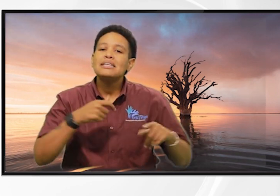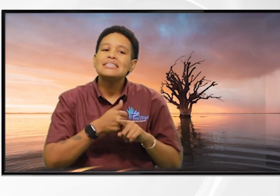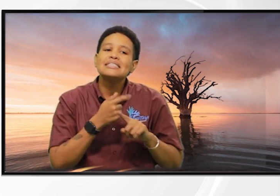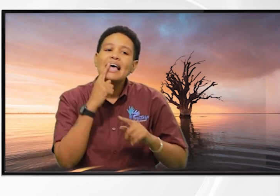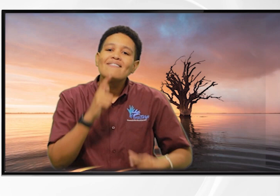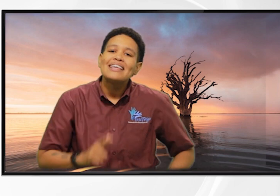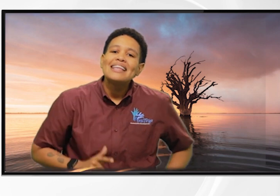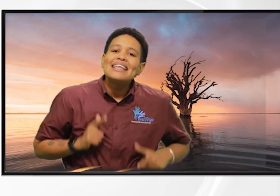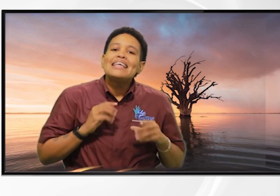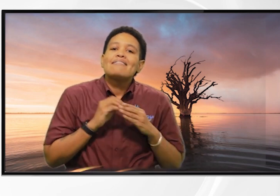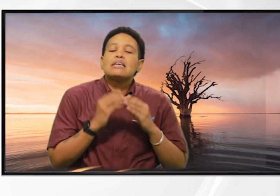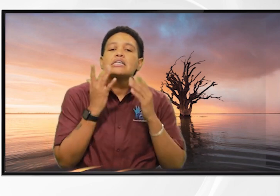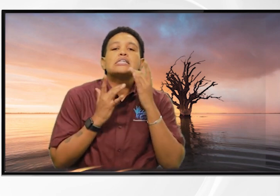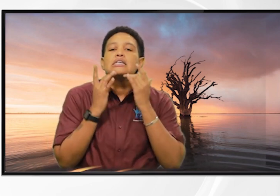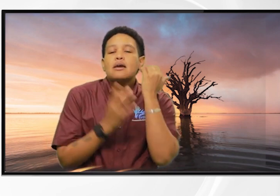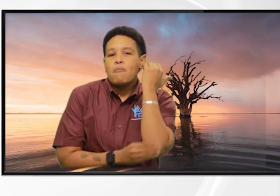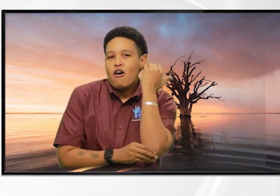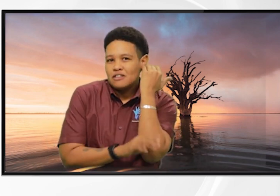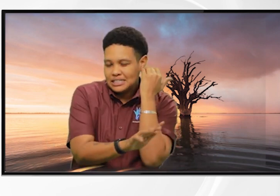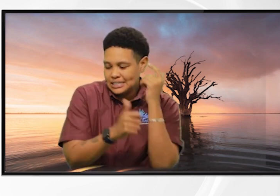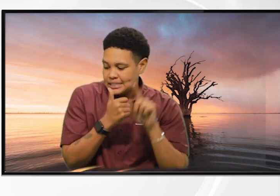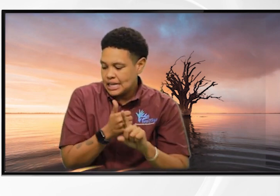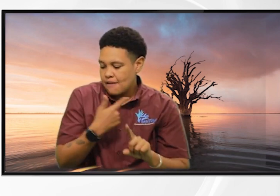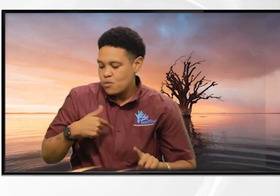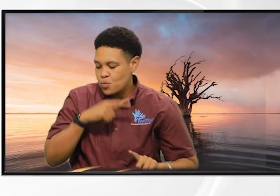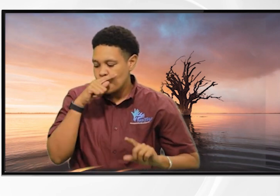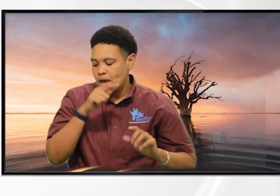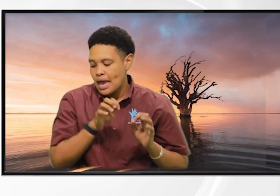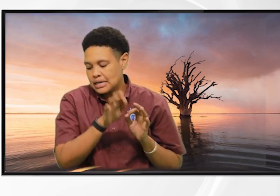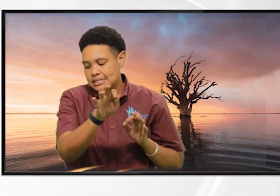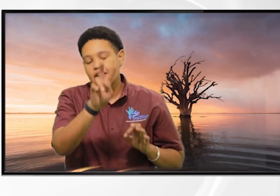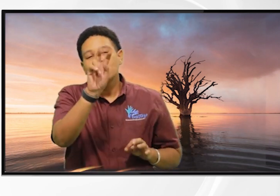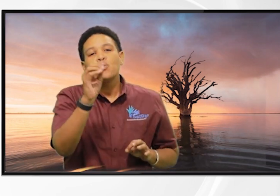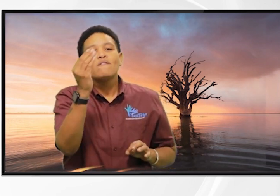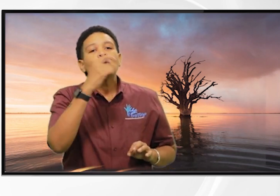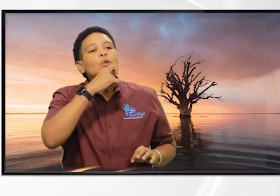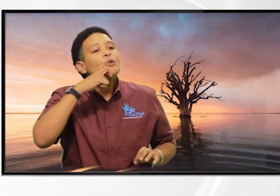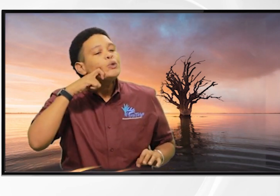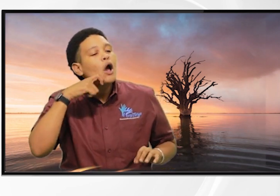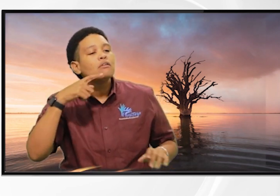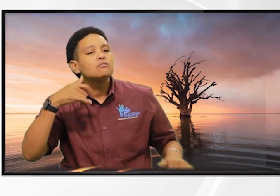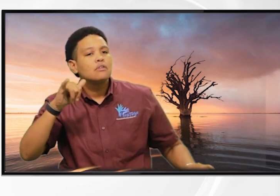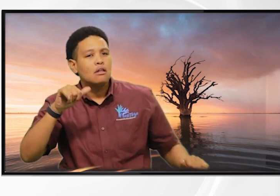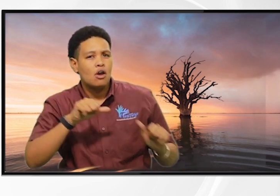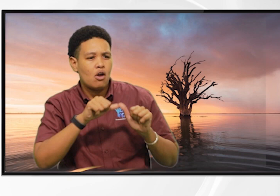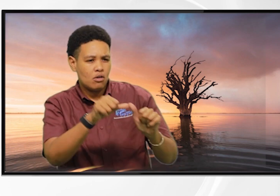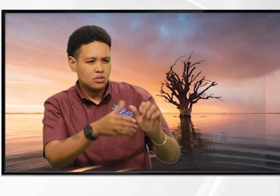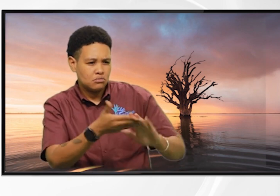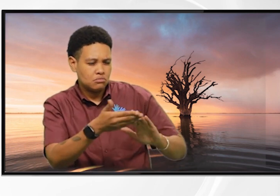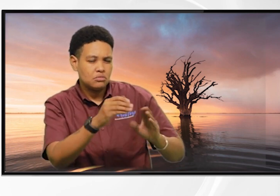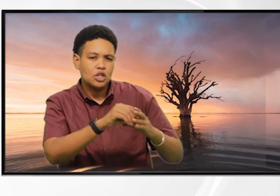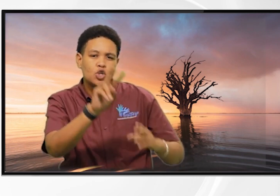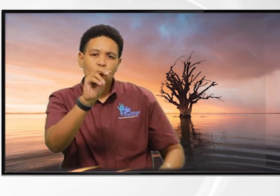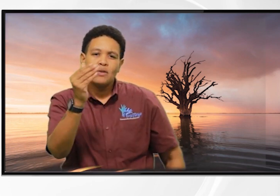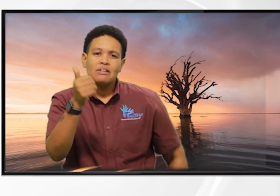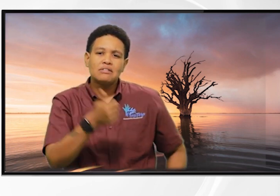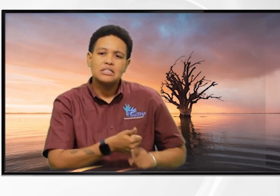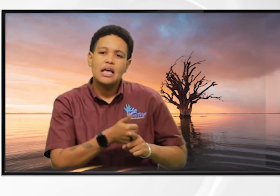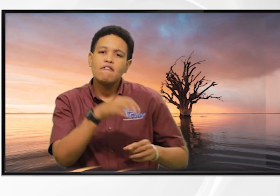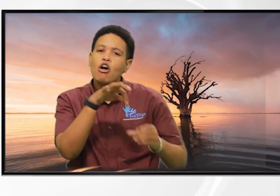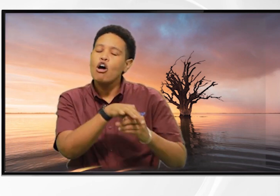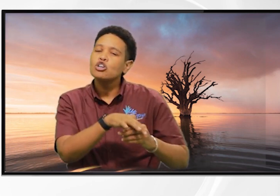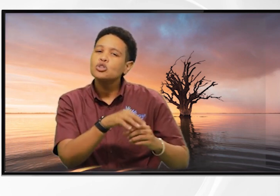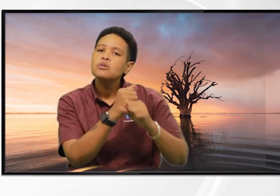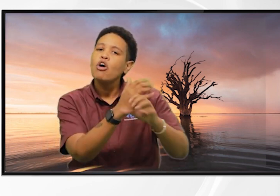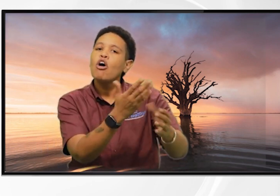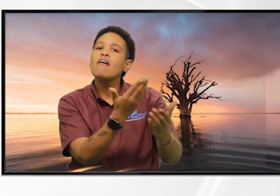living in poverty, and that the extensive 2014 drought that continued in 2015 was a contributing